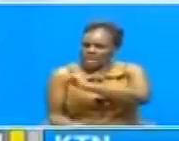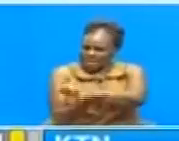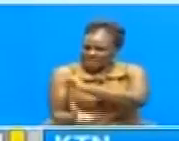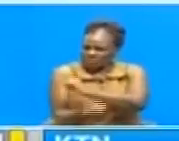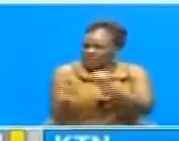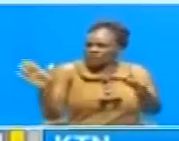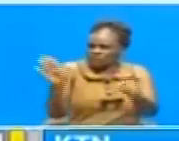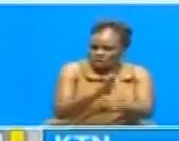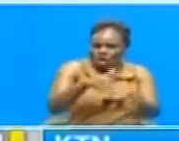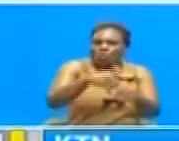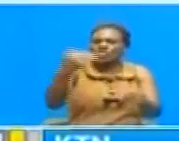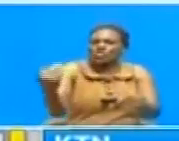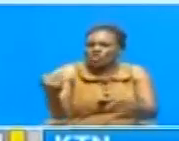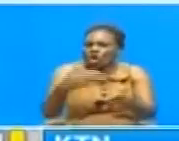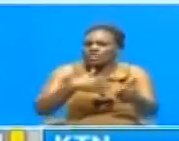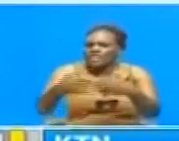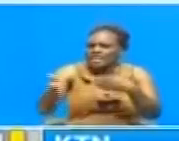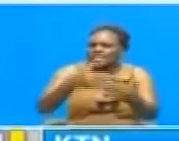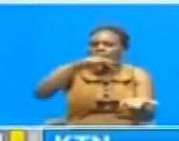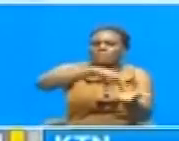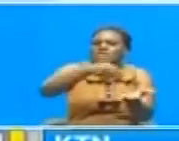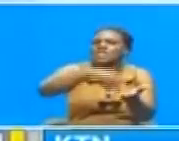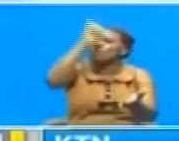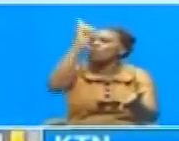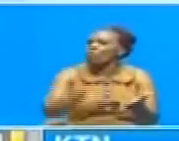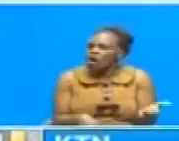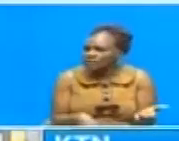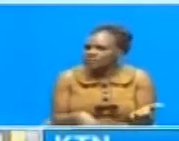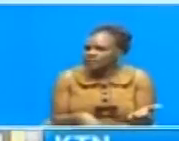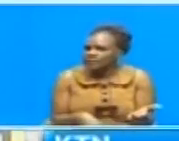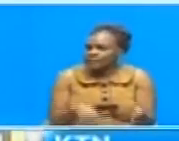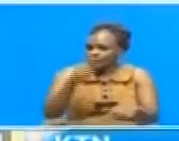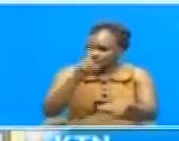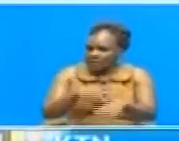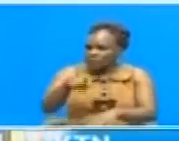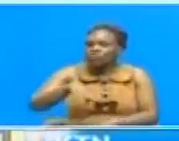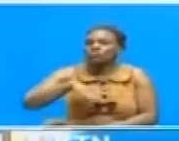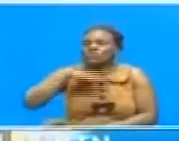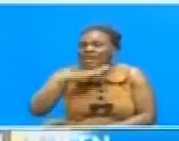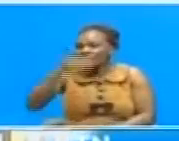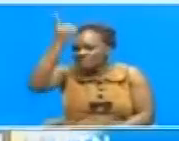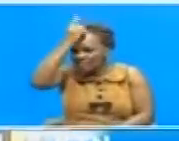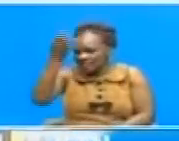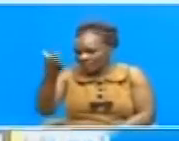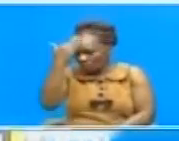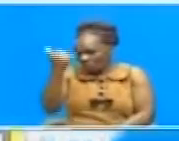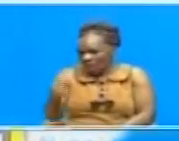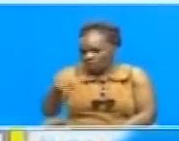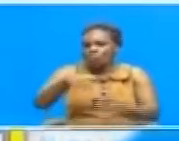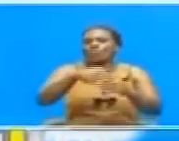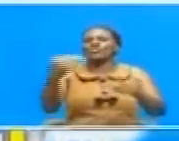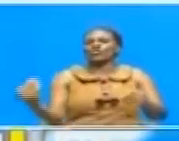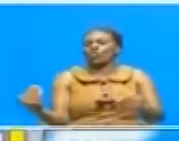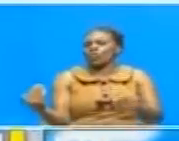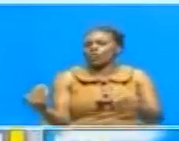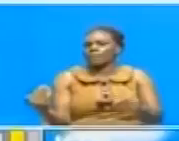what a withdrawal syndrome means. The many will die, and they will die in the rural areas because of the withdrawal.